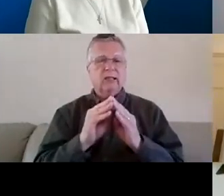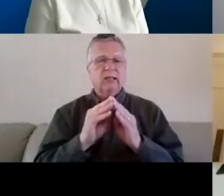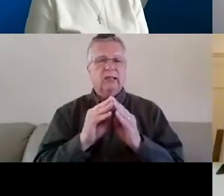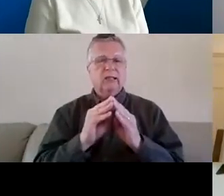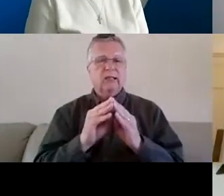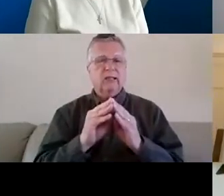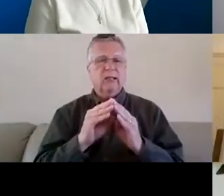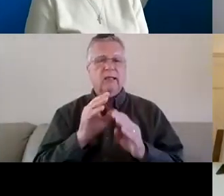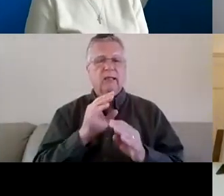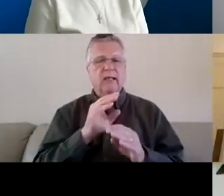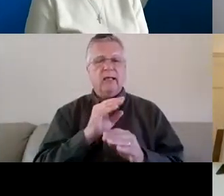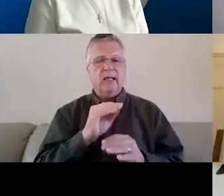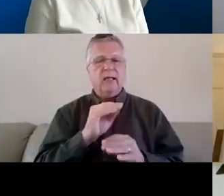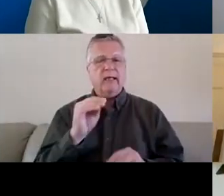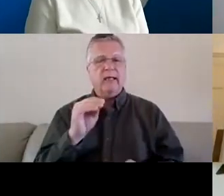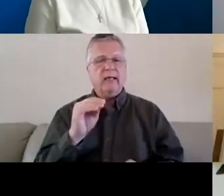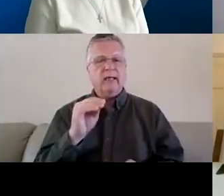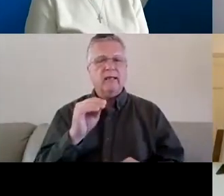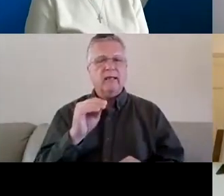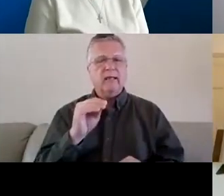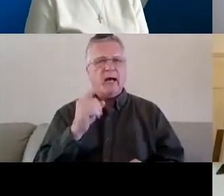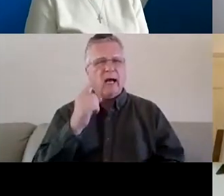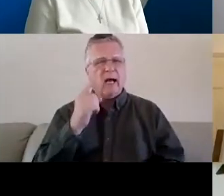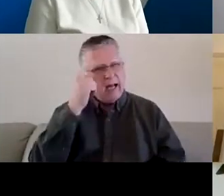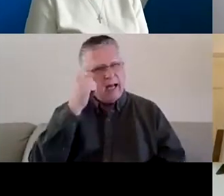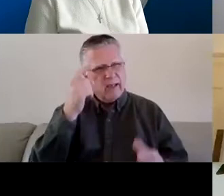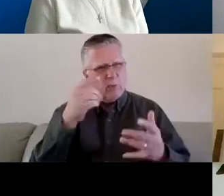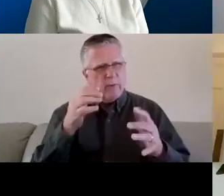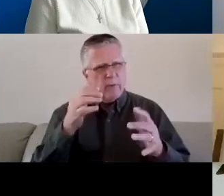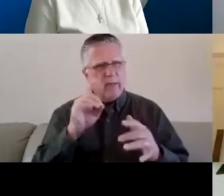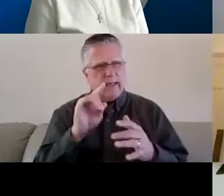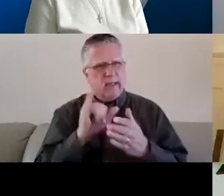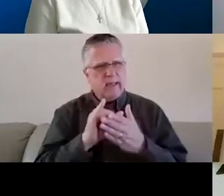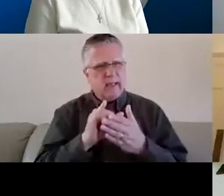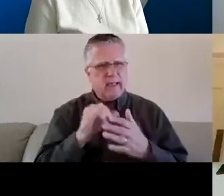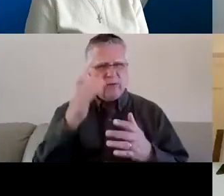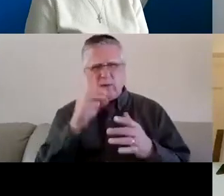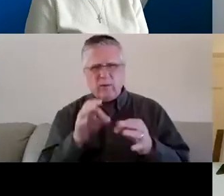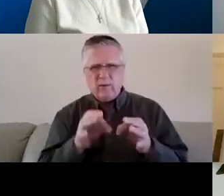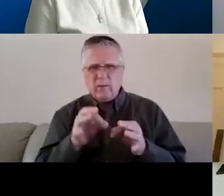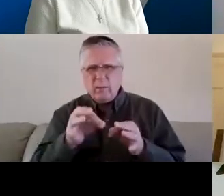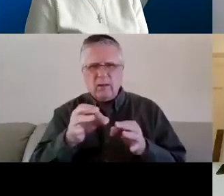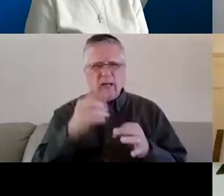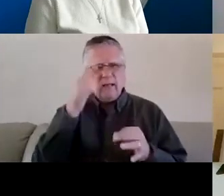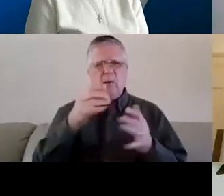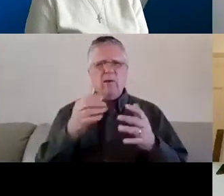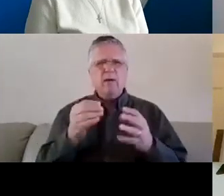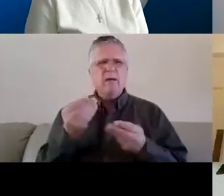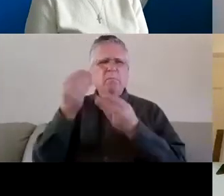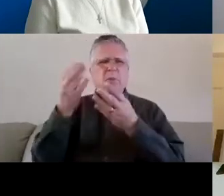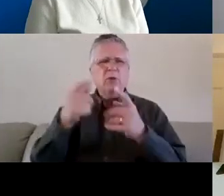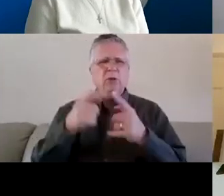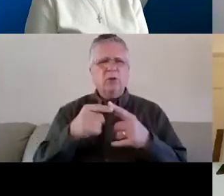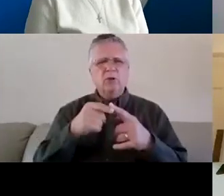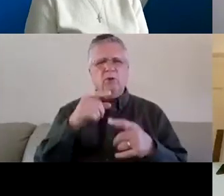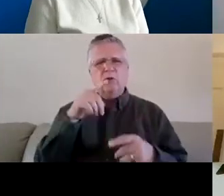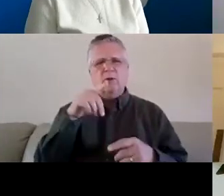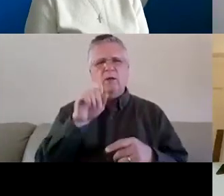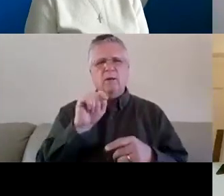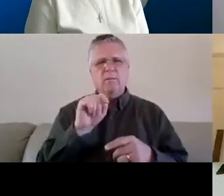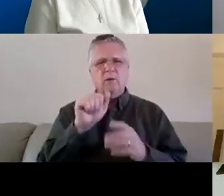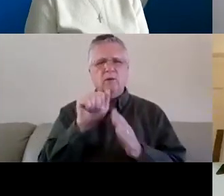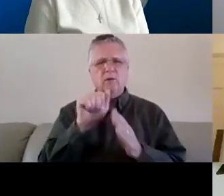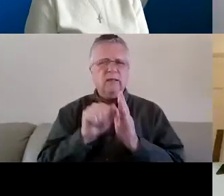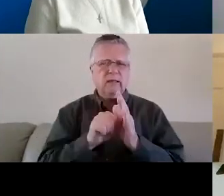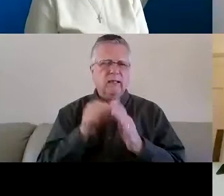post agenda on Monday. I believe we did already, though. That's where I stumbled there. I think we already did motion the post agenda yesterday.